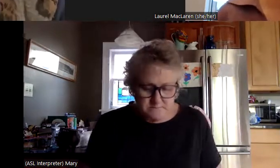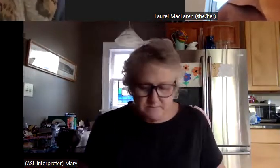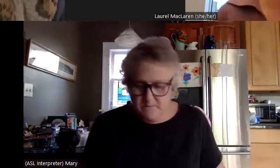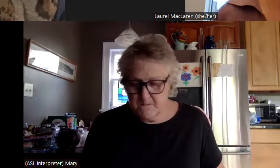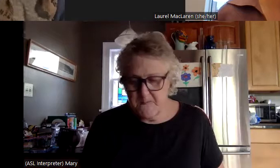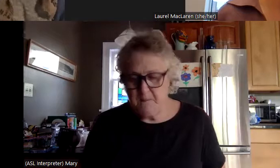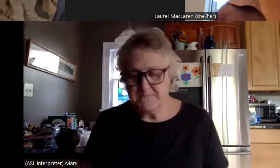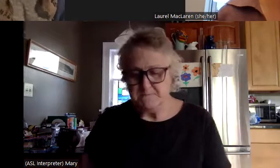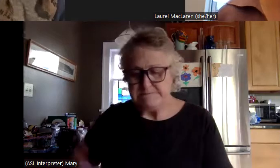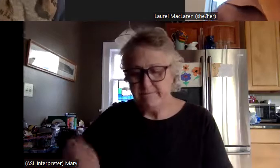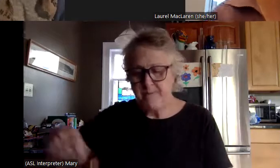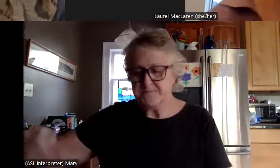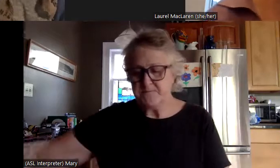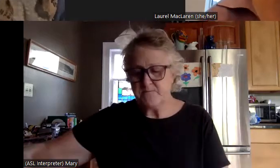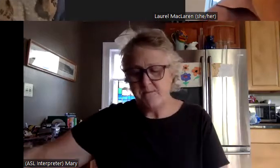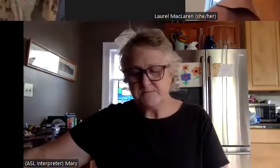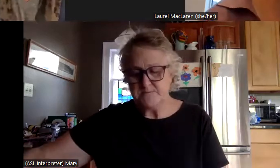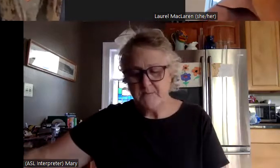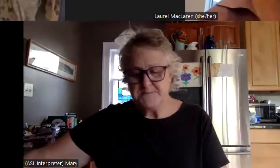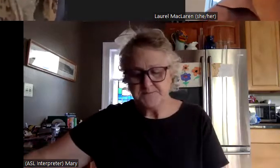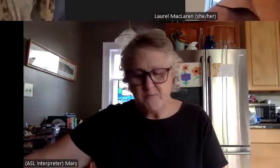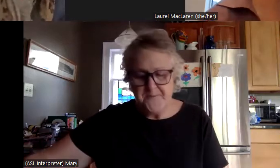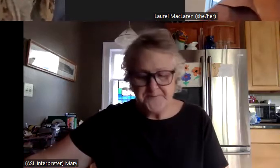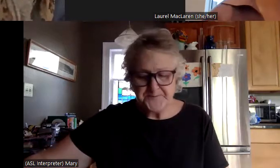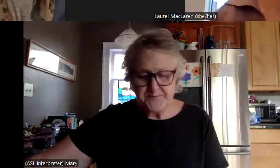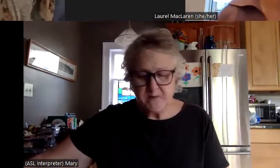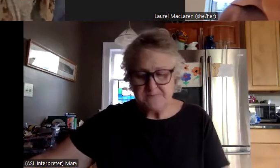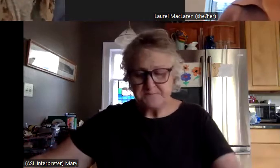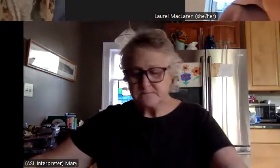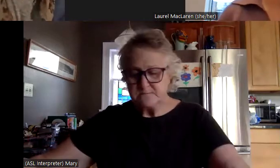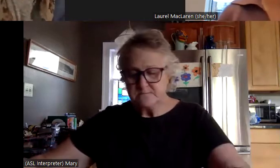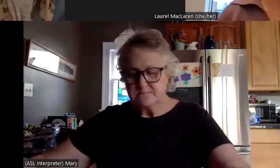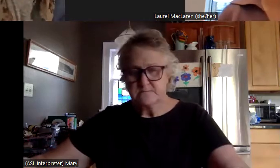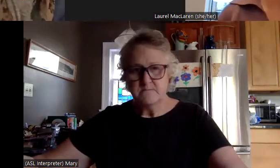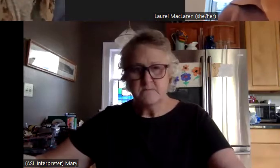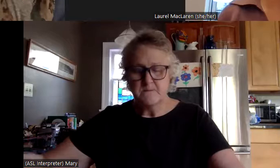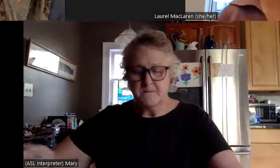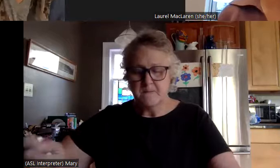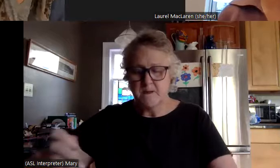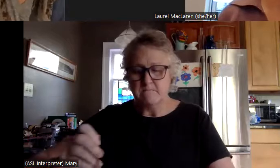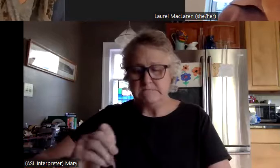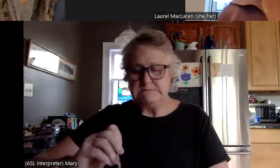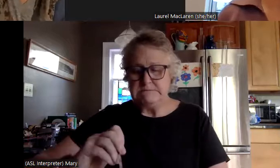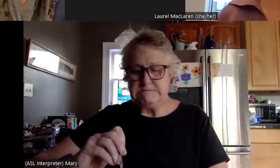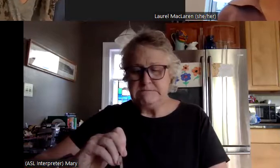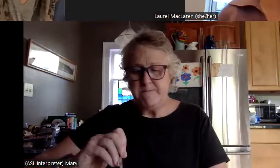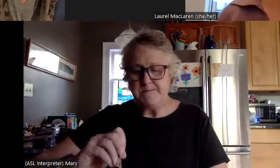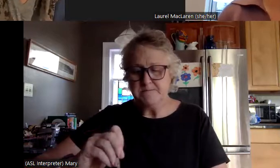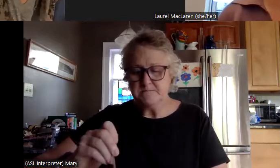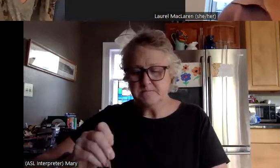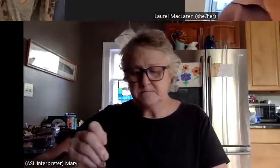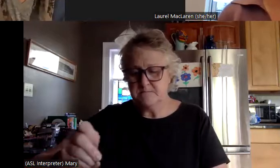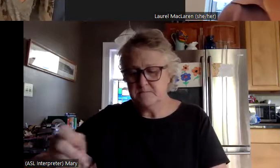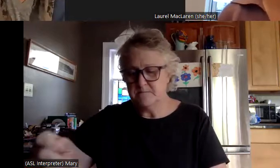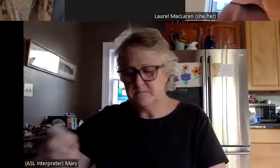So this Well, is I hope really it just offers you some relief. yeah, I do too. Well, the final procedure will be when they burn the